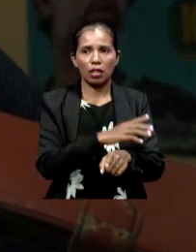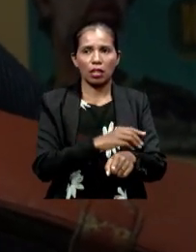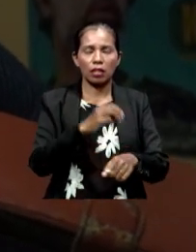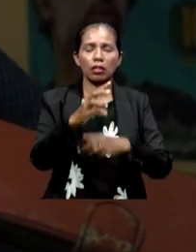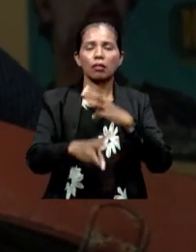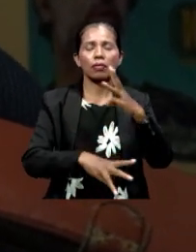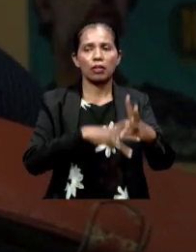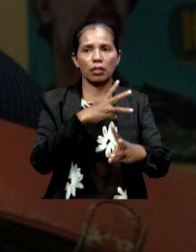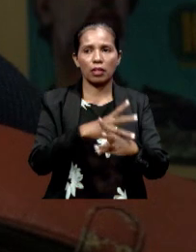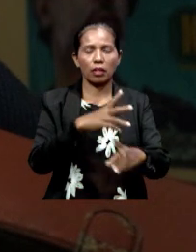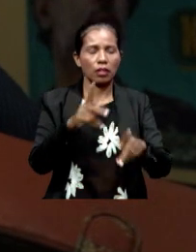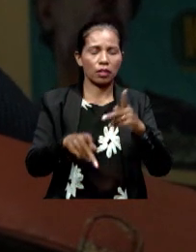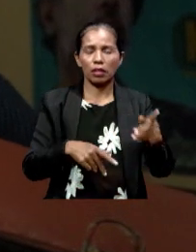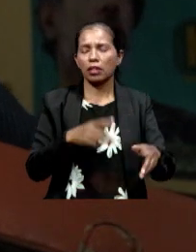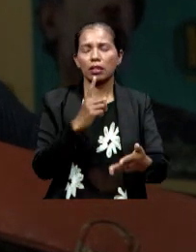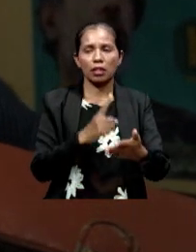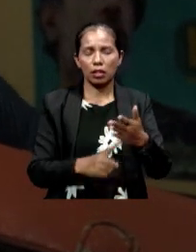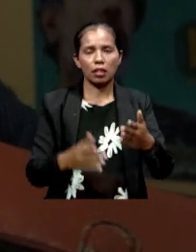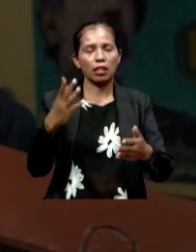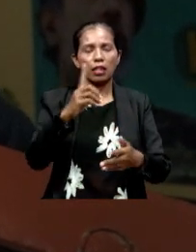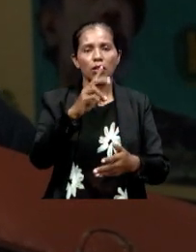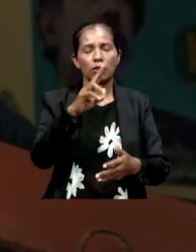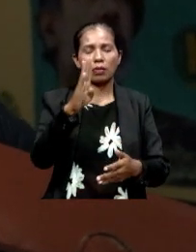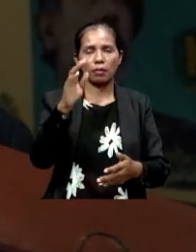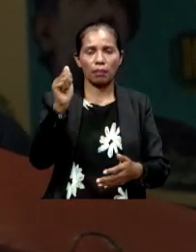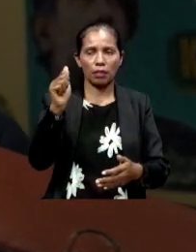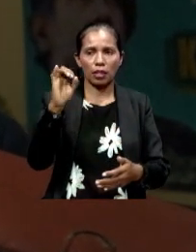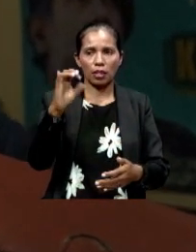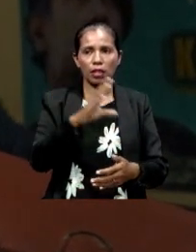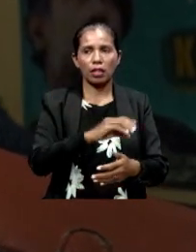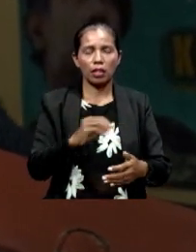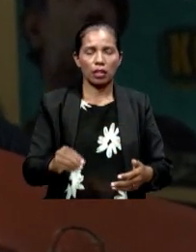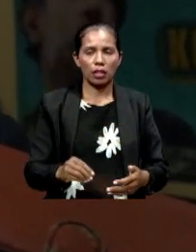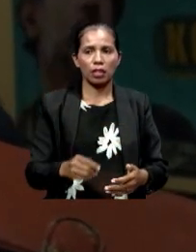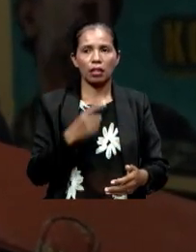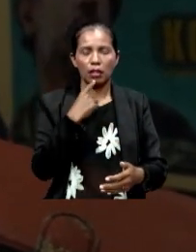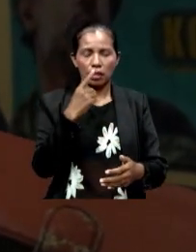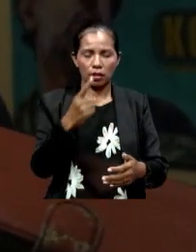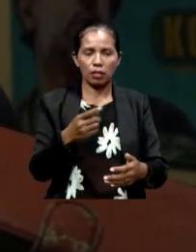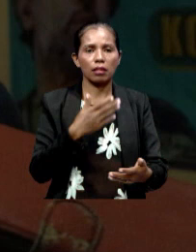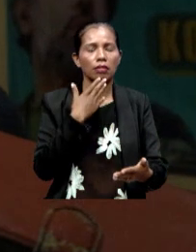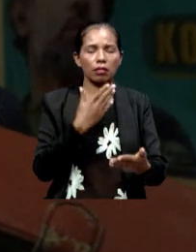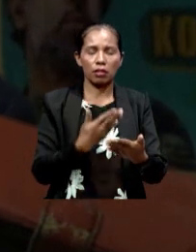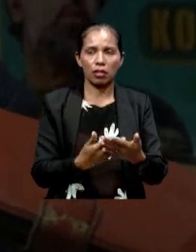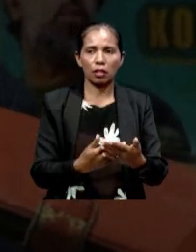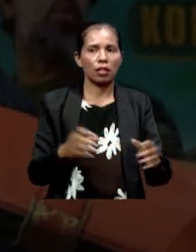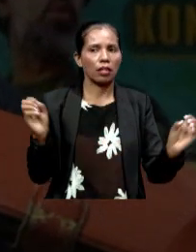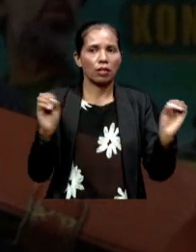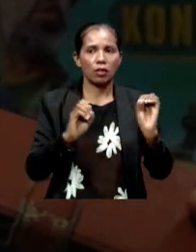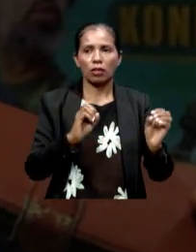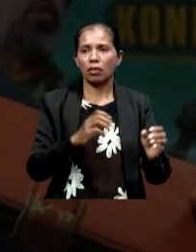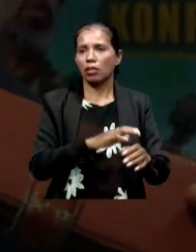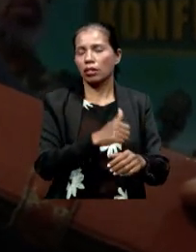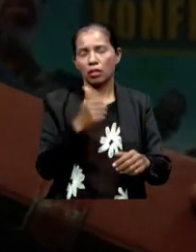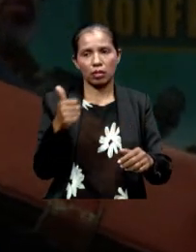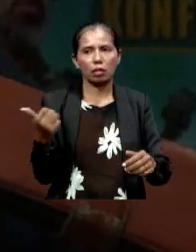nia. Eman saya dah dati hai oi Dubai, isirni airline ne, best airline in the world. Lalu si dah nere, bot ser seluk